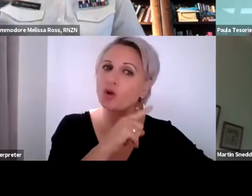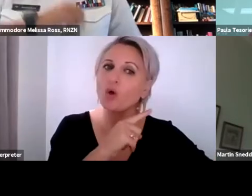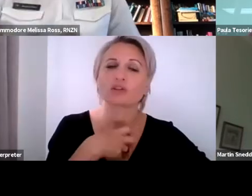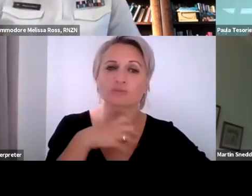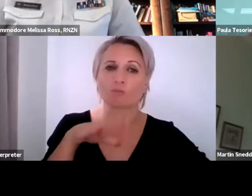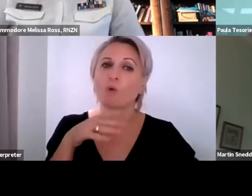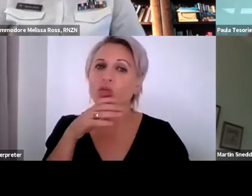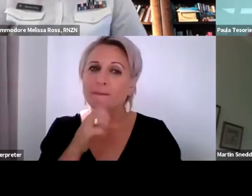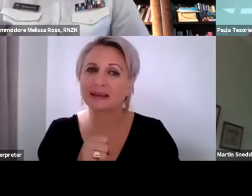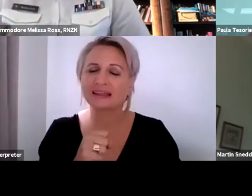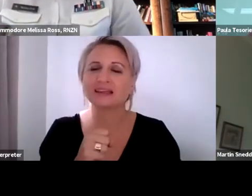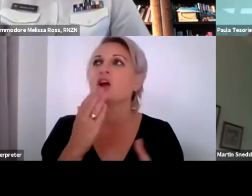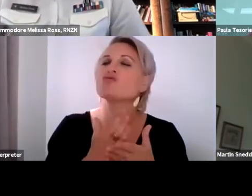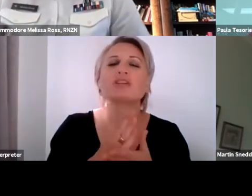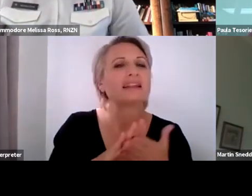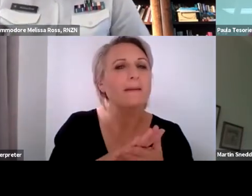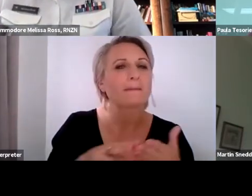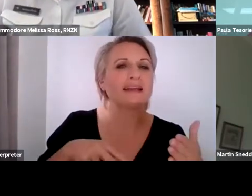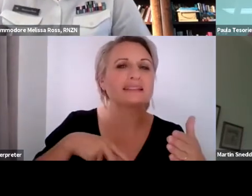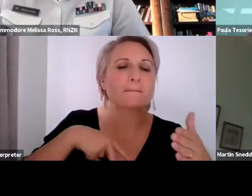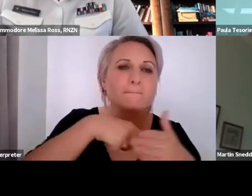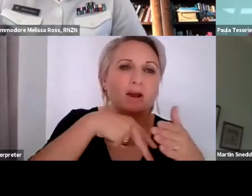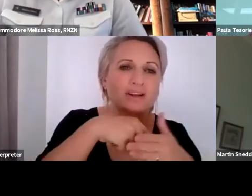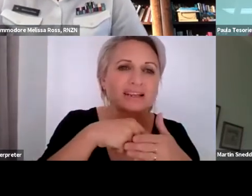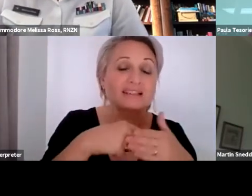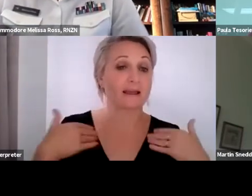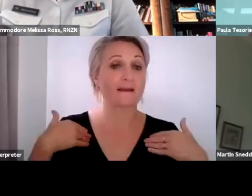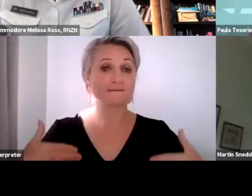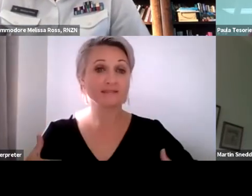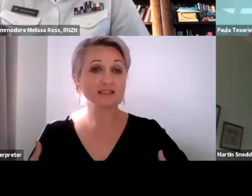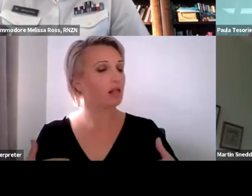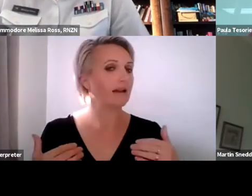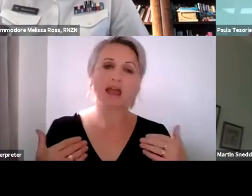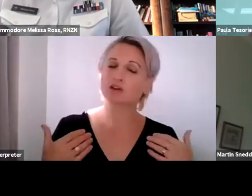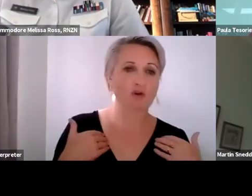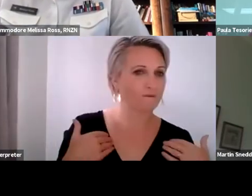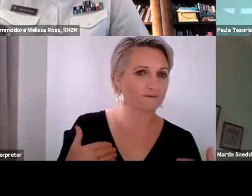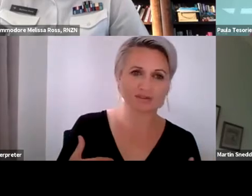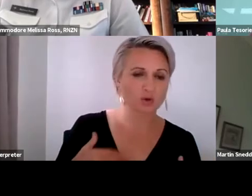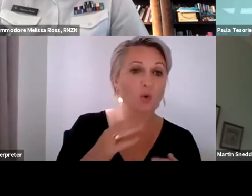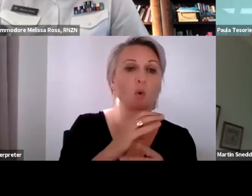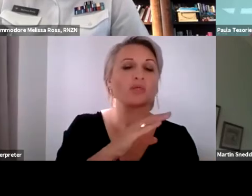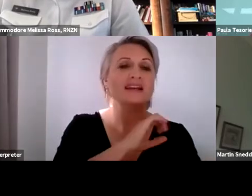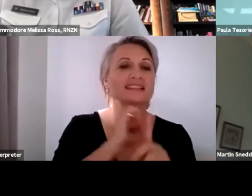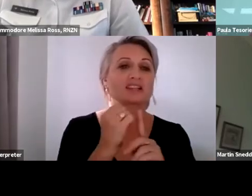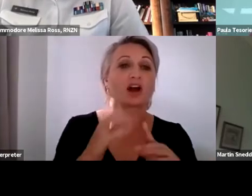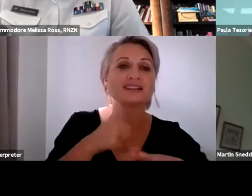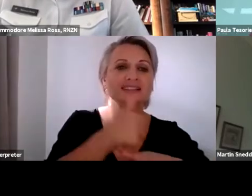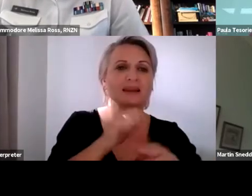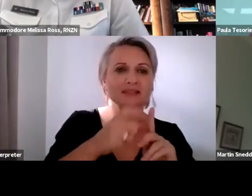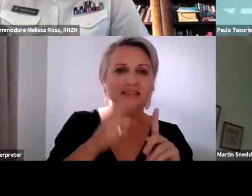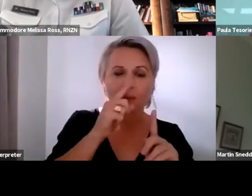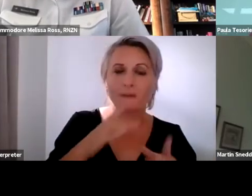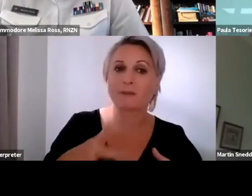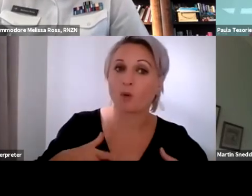and non-physical that society places in the way of disabled people's lives. At a